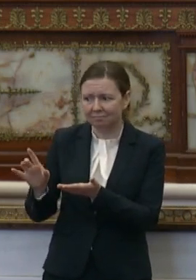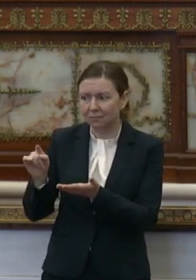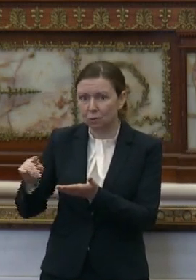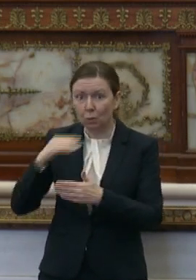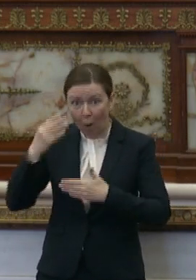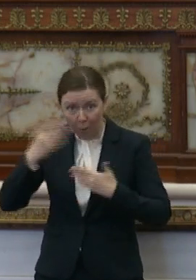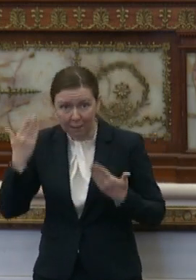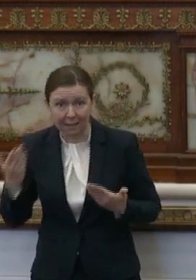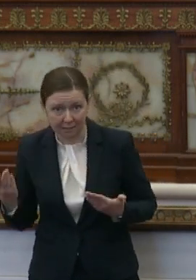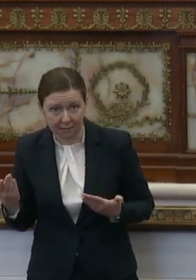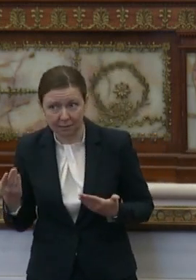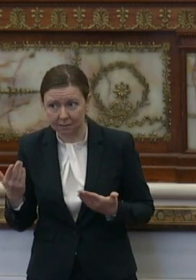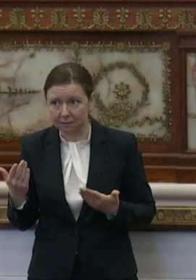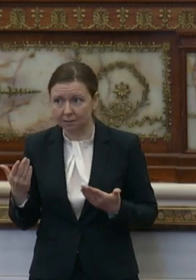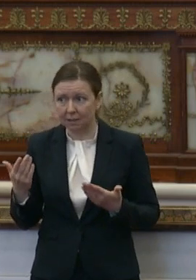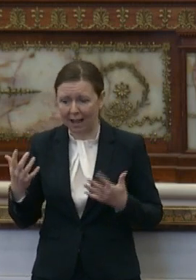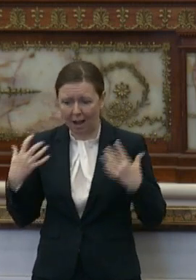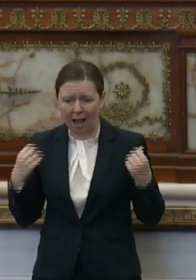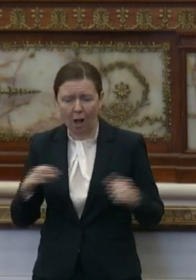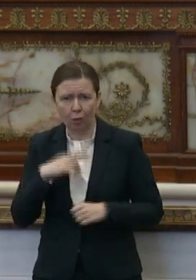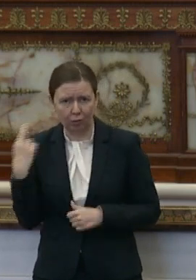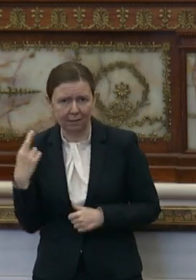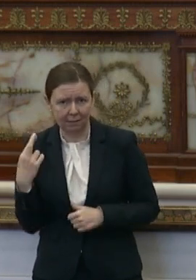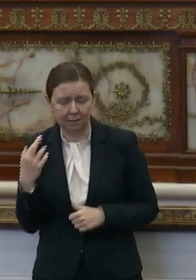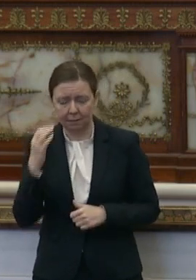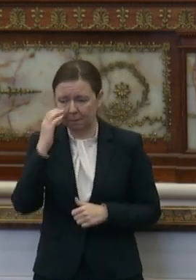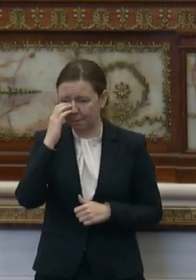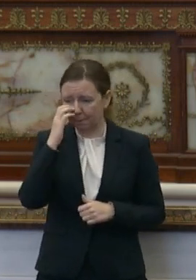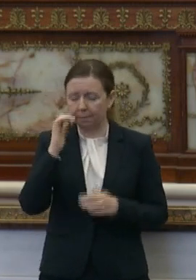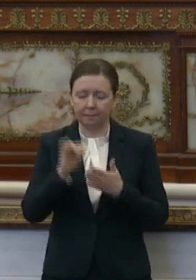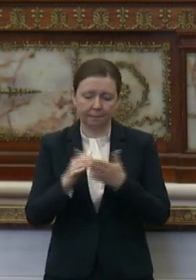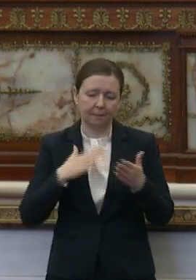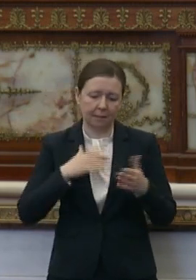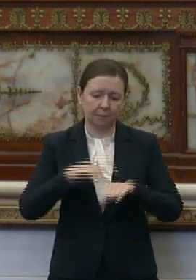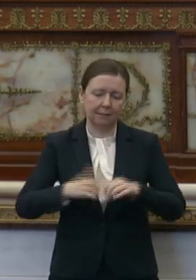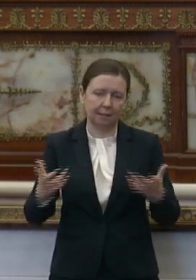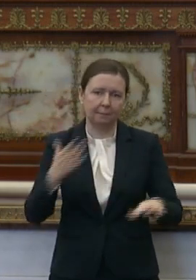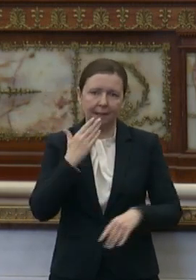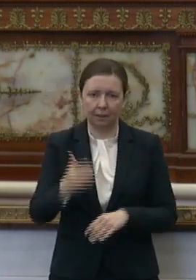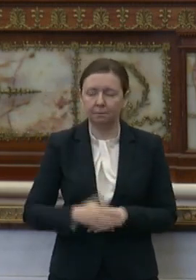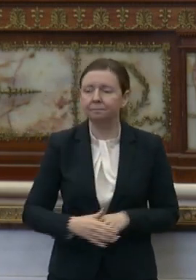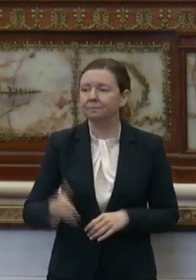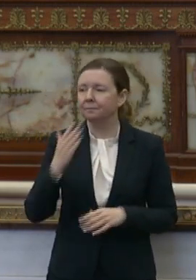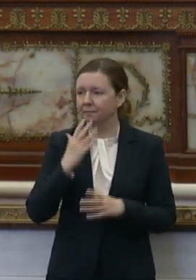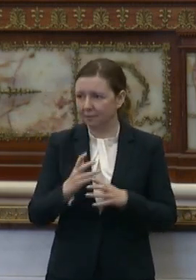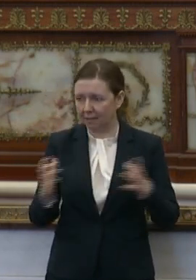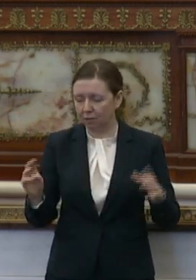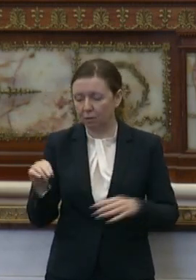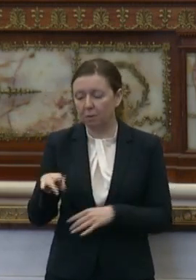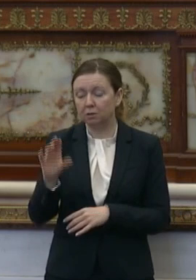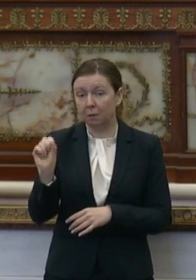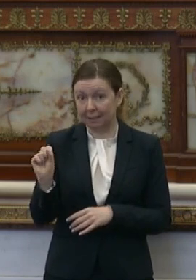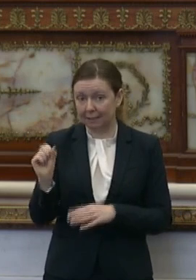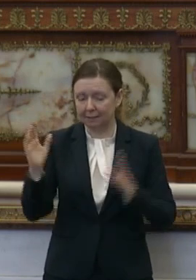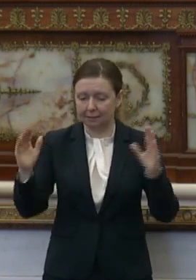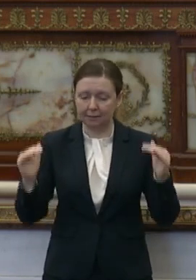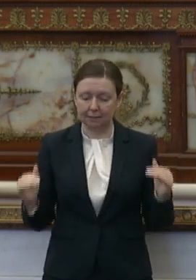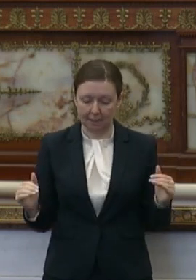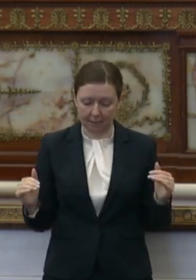to homelessness and to health risk? And that's my time. Thank you. Thank you so much, Marquise.